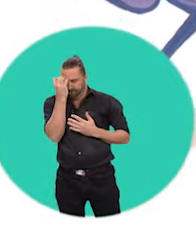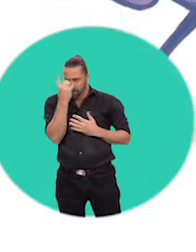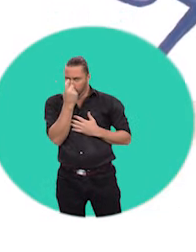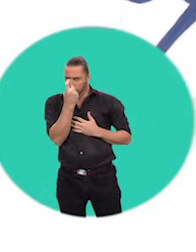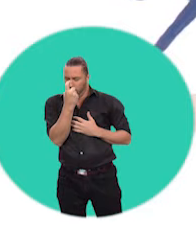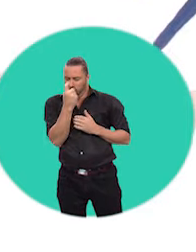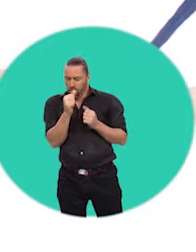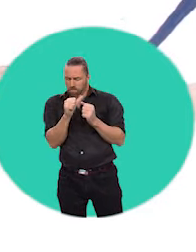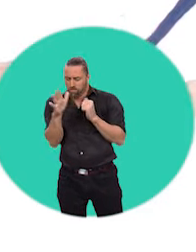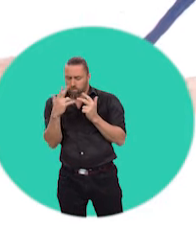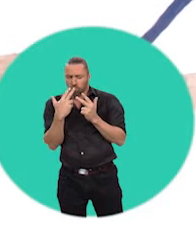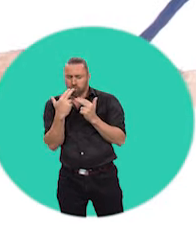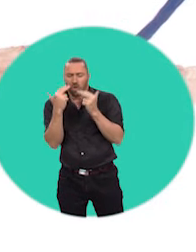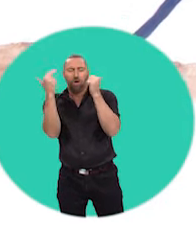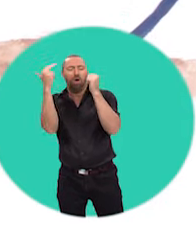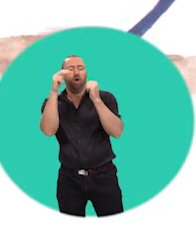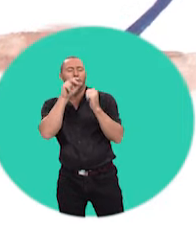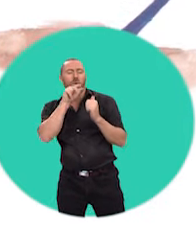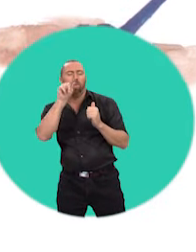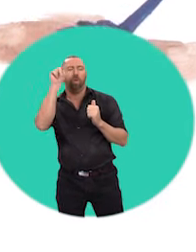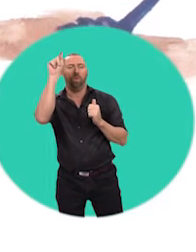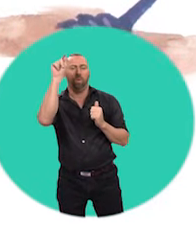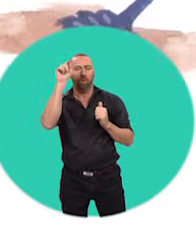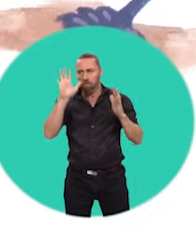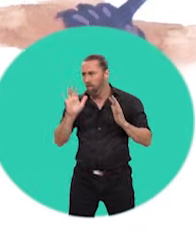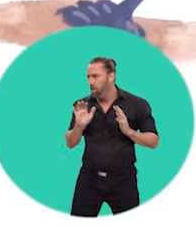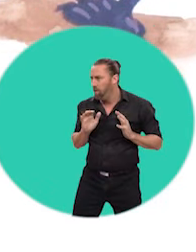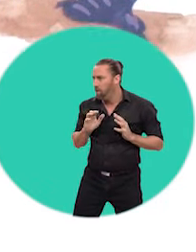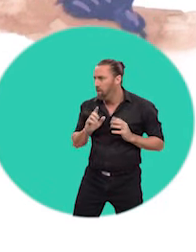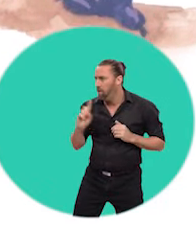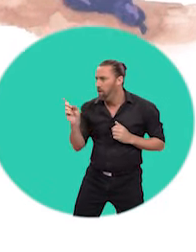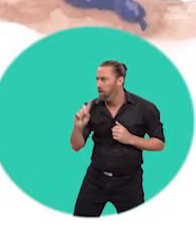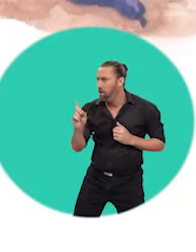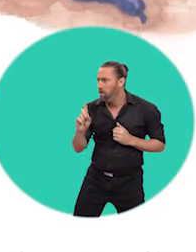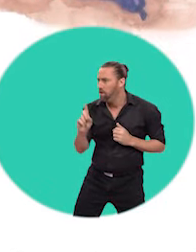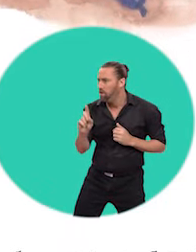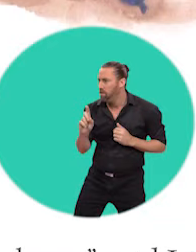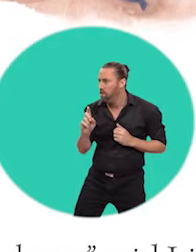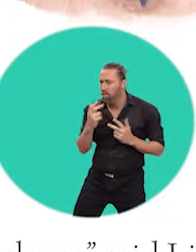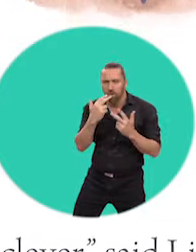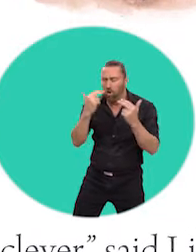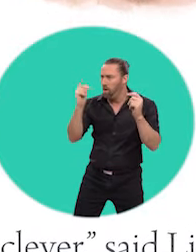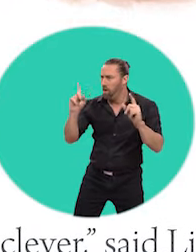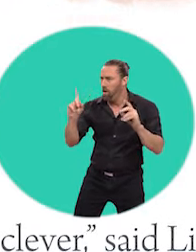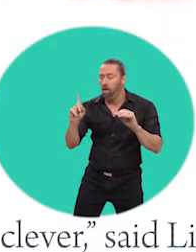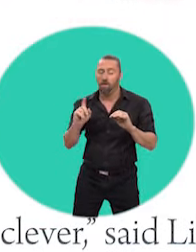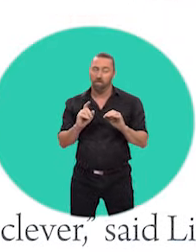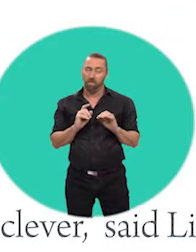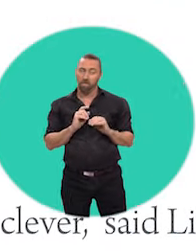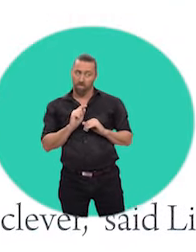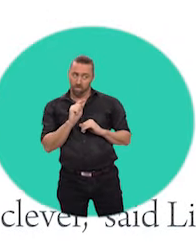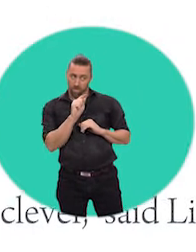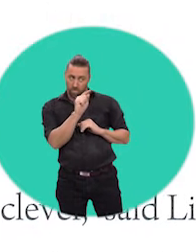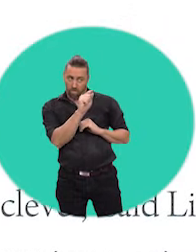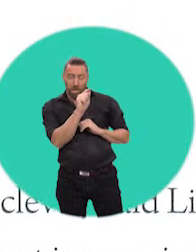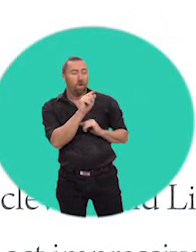all." "What song is that?" asked Leonard. "When you find it," Lila said with a